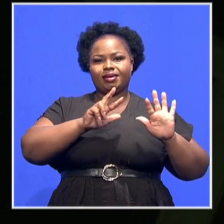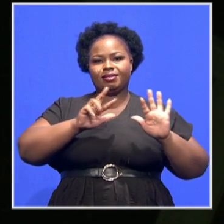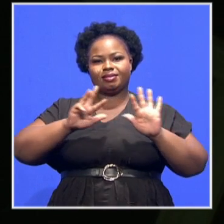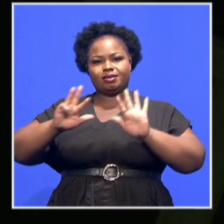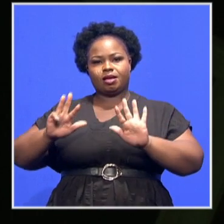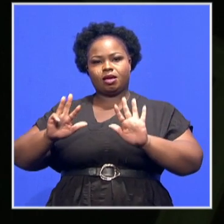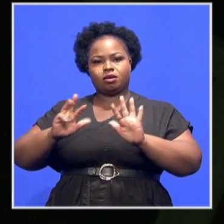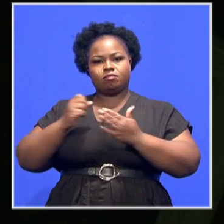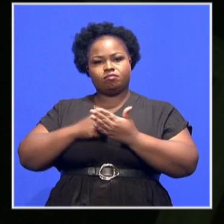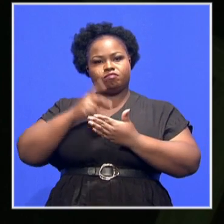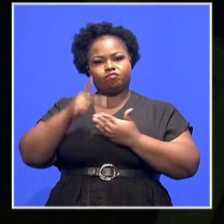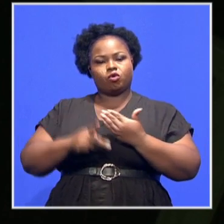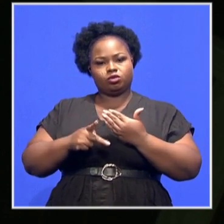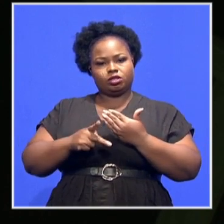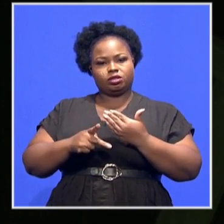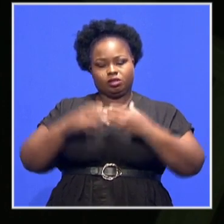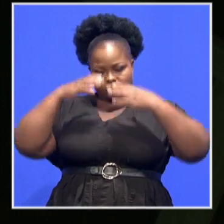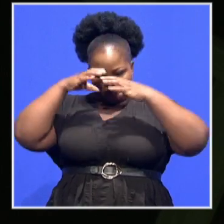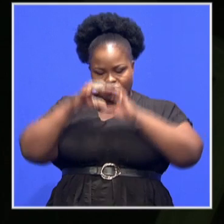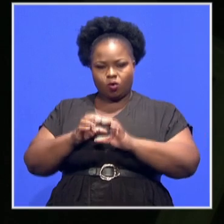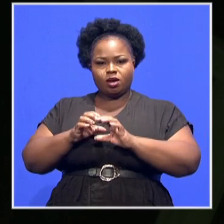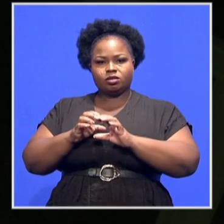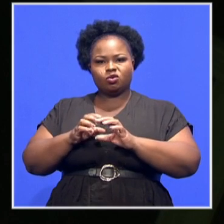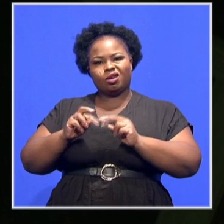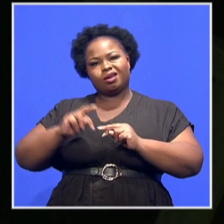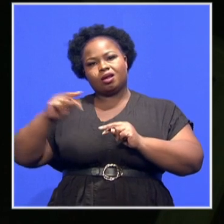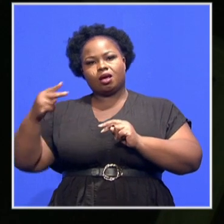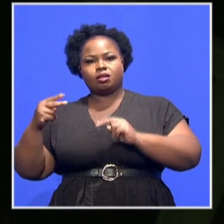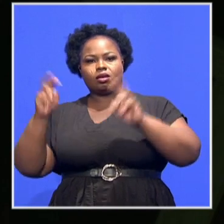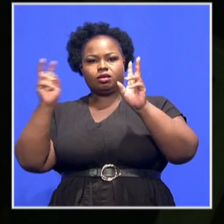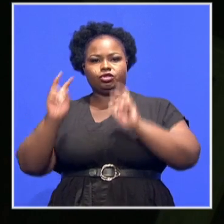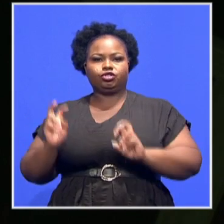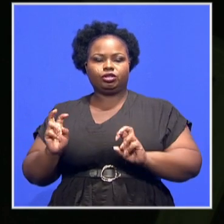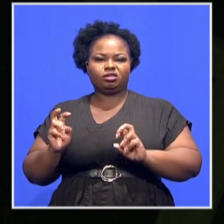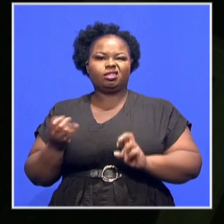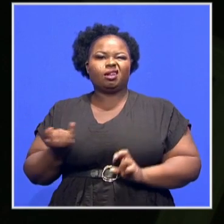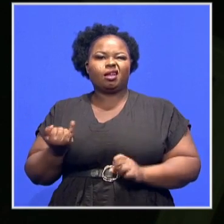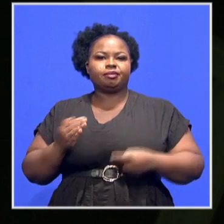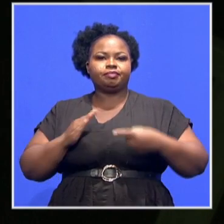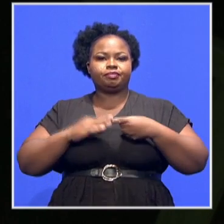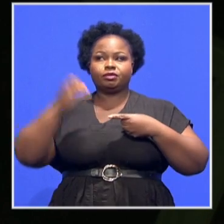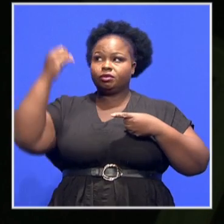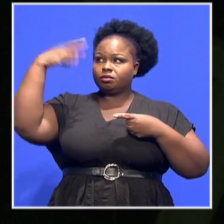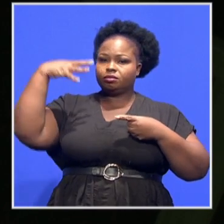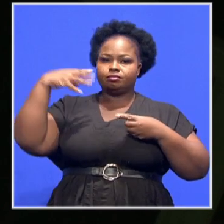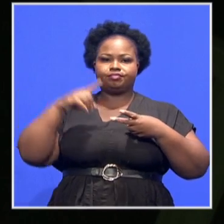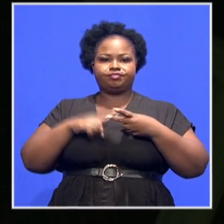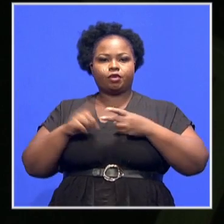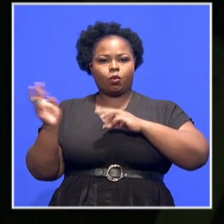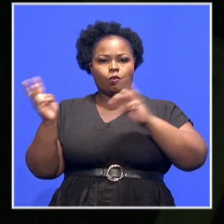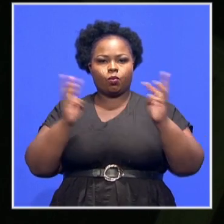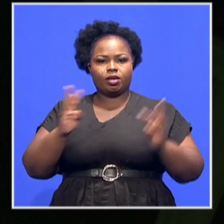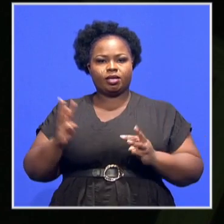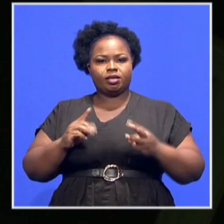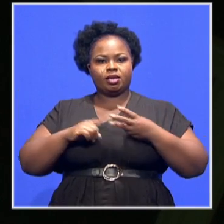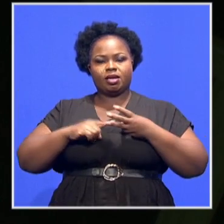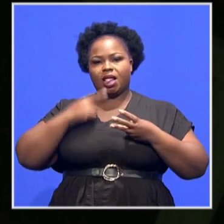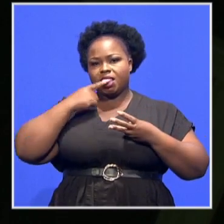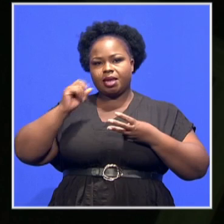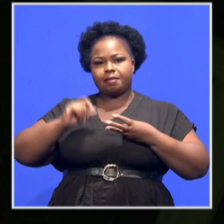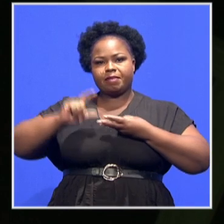a focus on renewable solutions like solar, wind, and battery